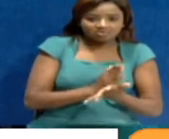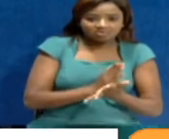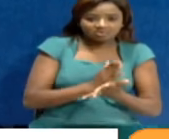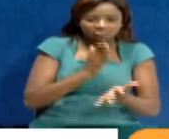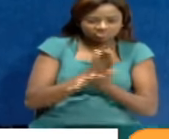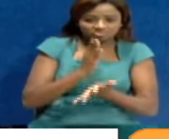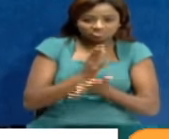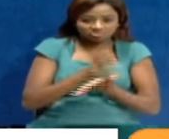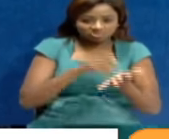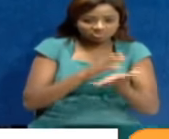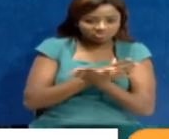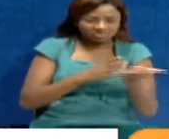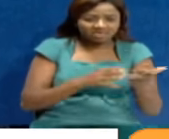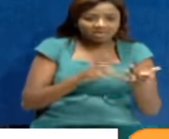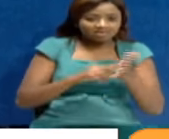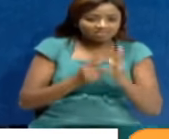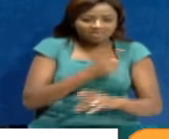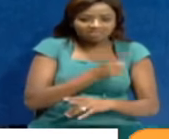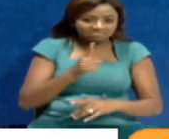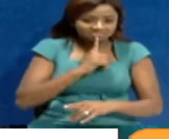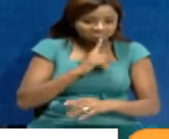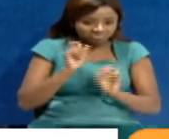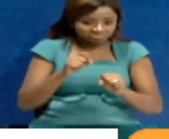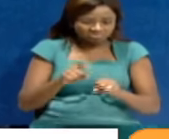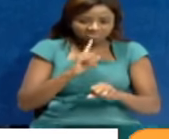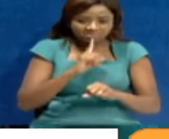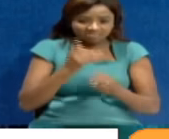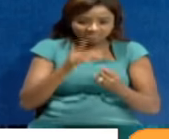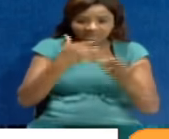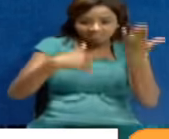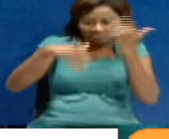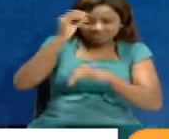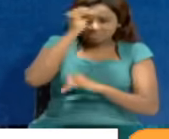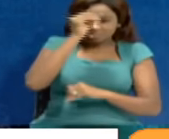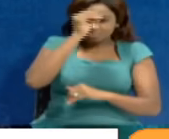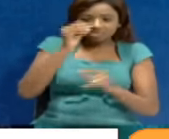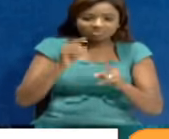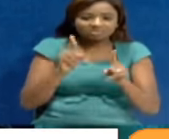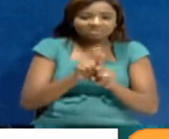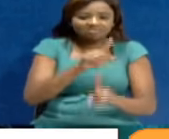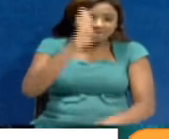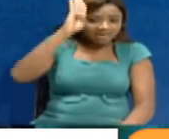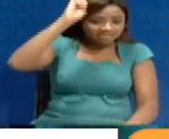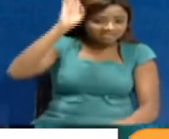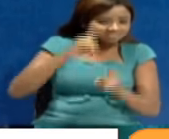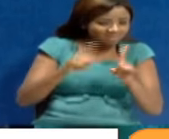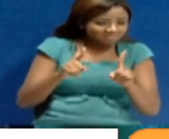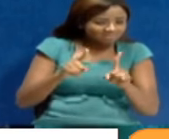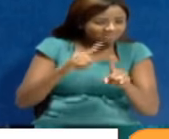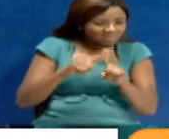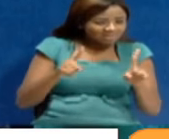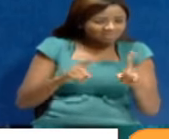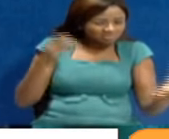render himself or a professional legal opinion as the Attorney General, but can he give